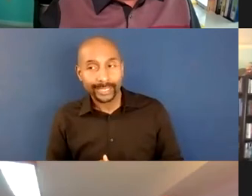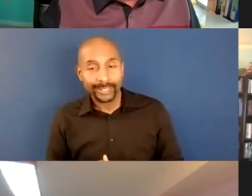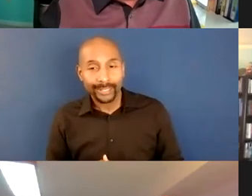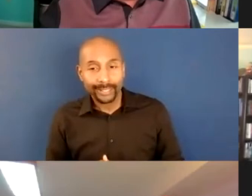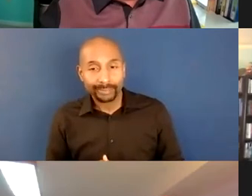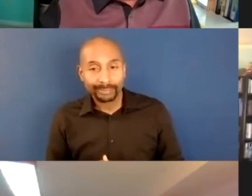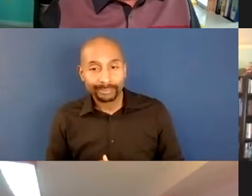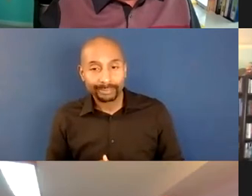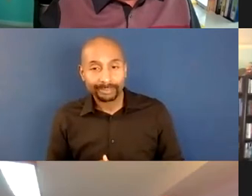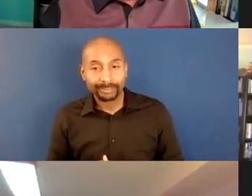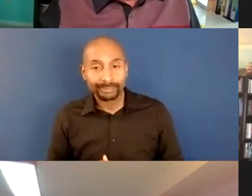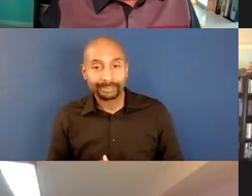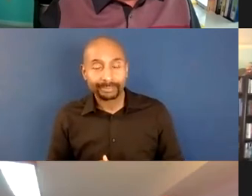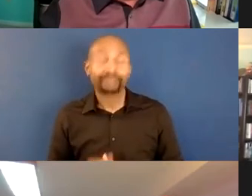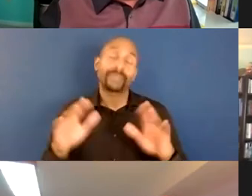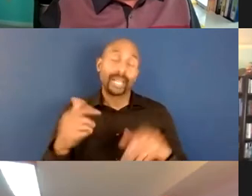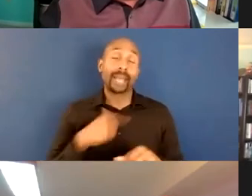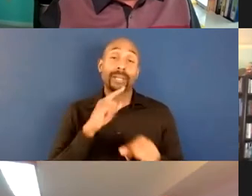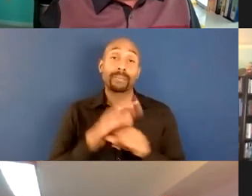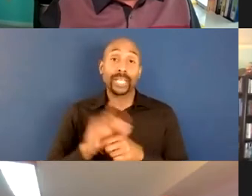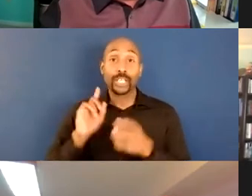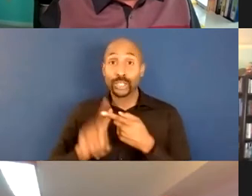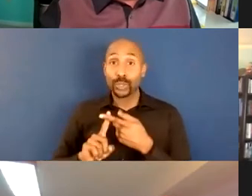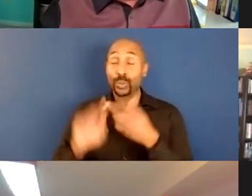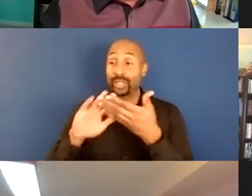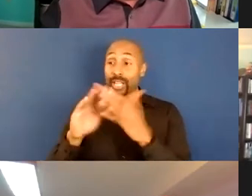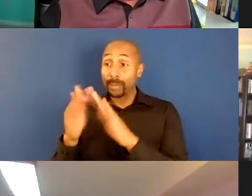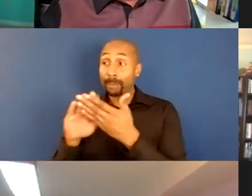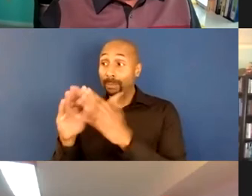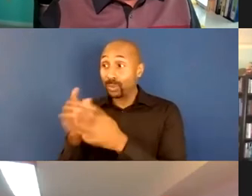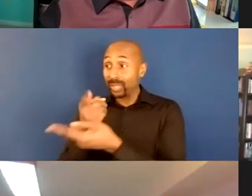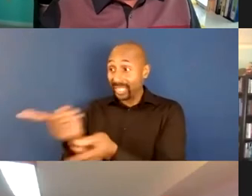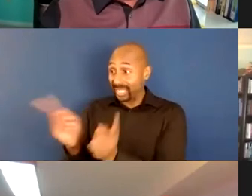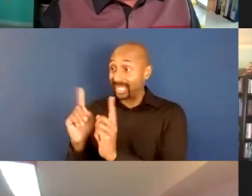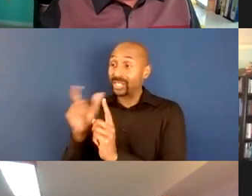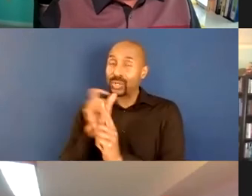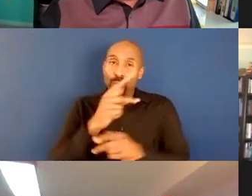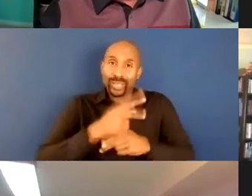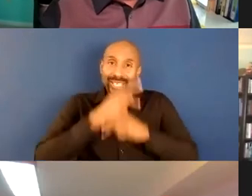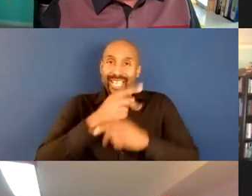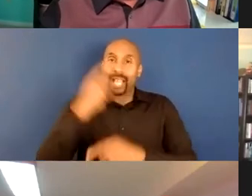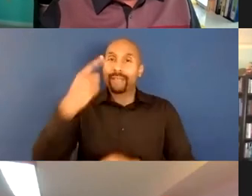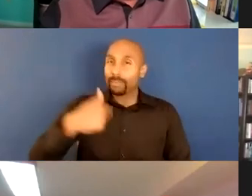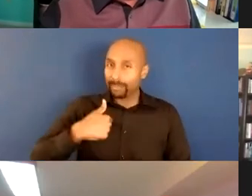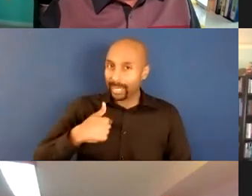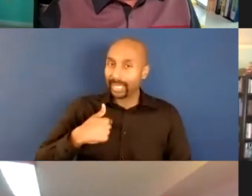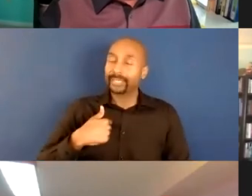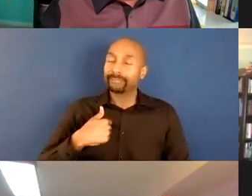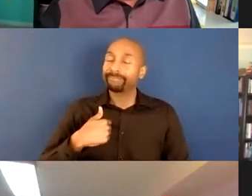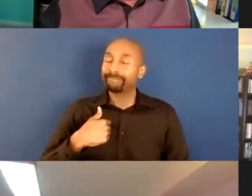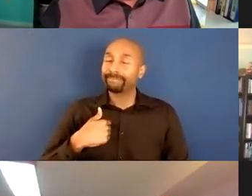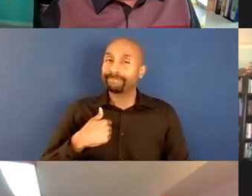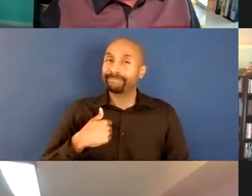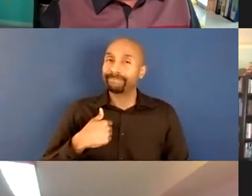are first to the communities that have nurtured and loved and cared for me. And I am willing